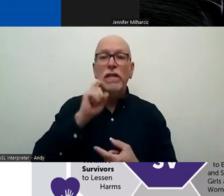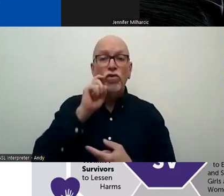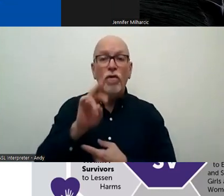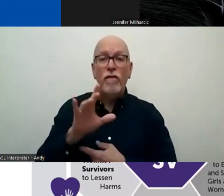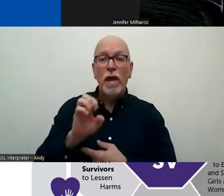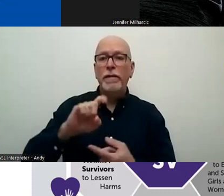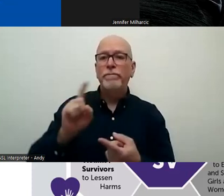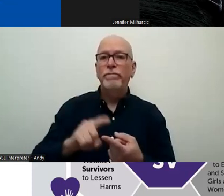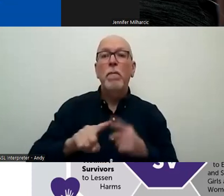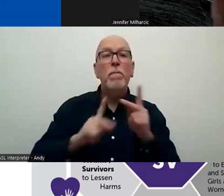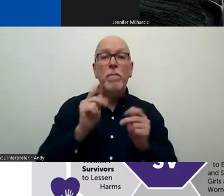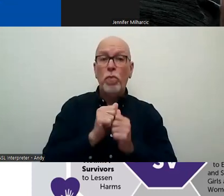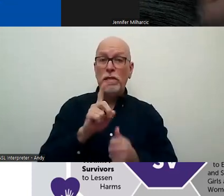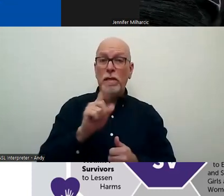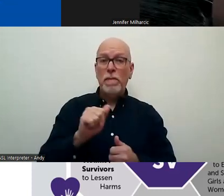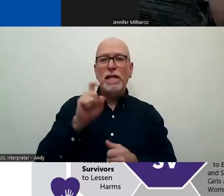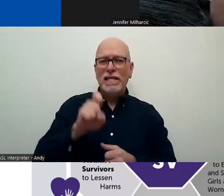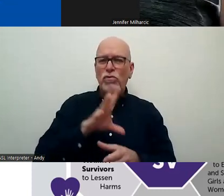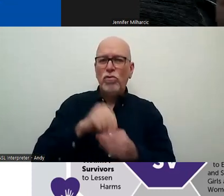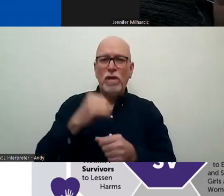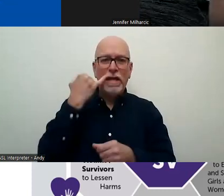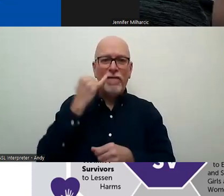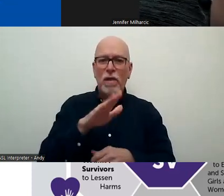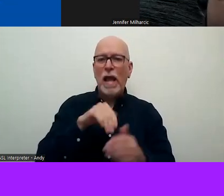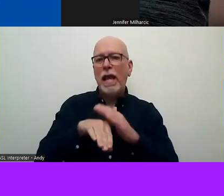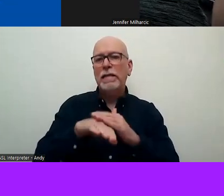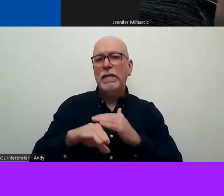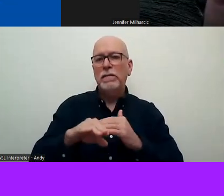disabilities can only be included if their access needs are met